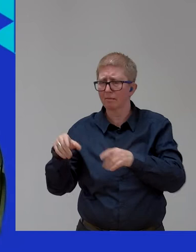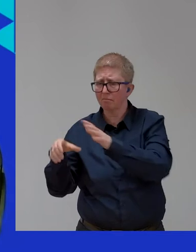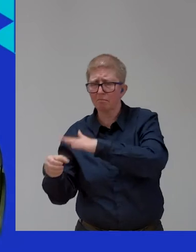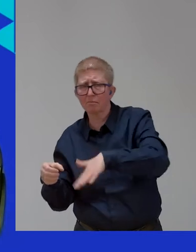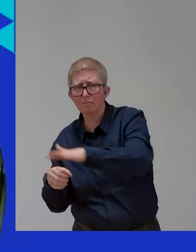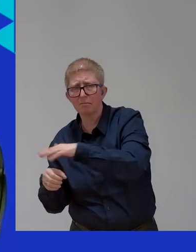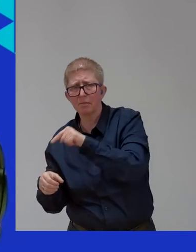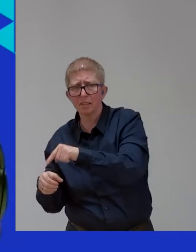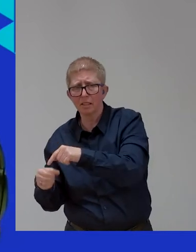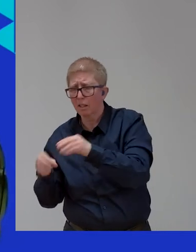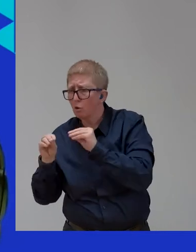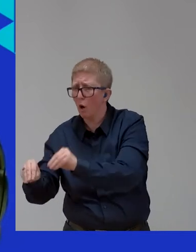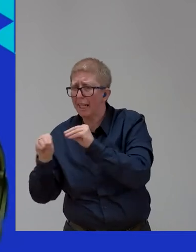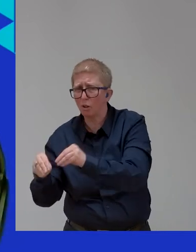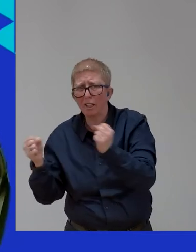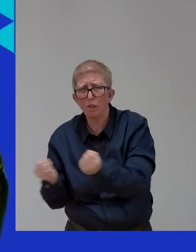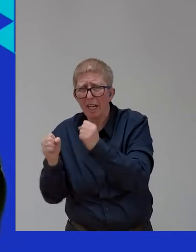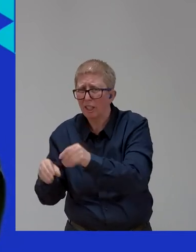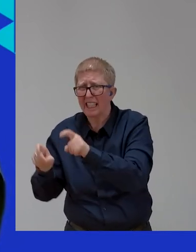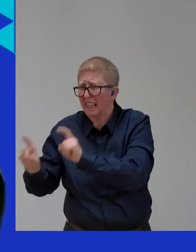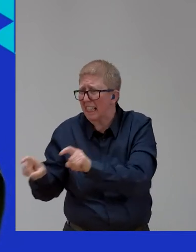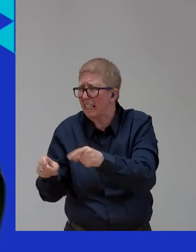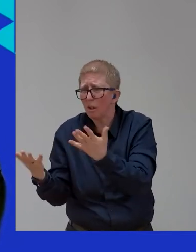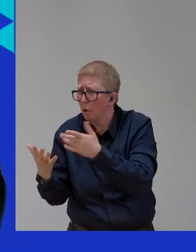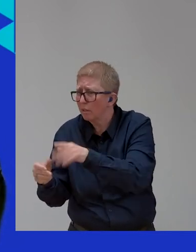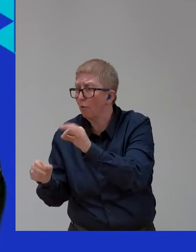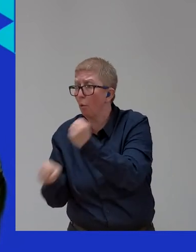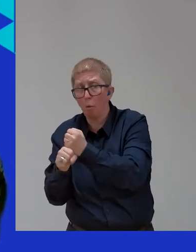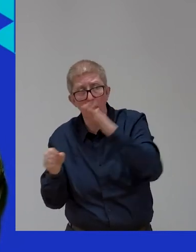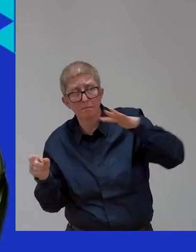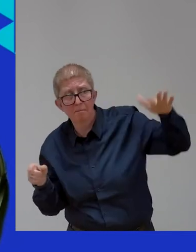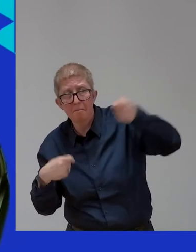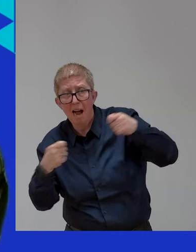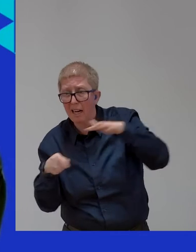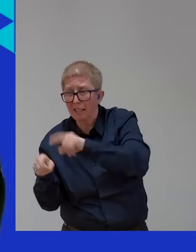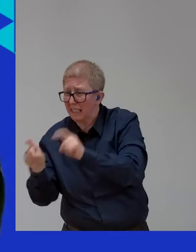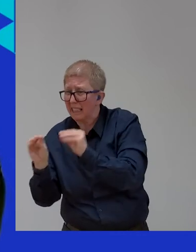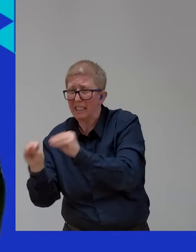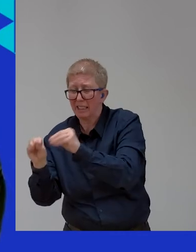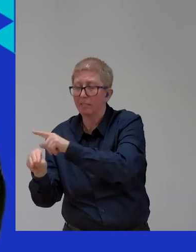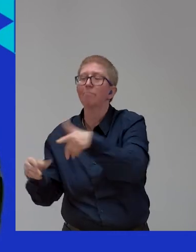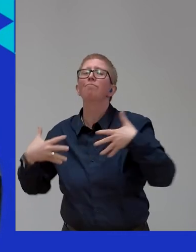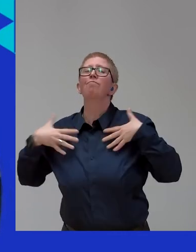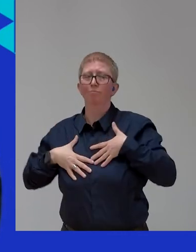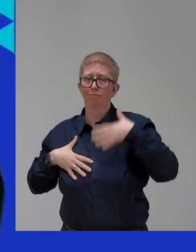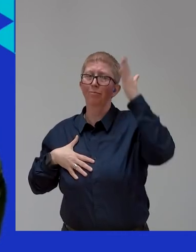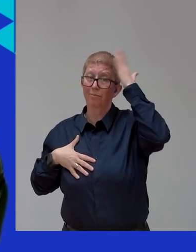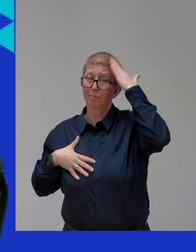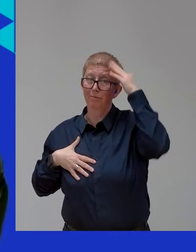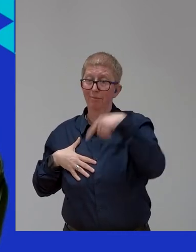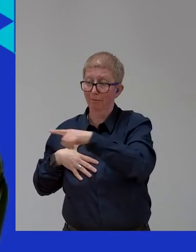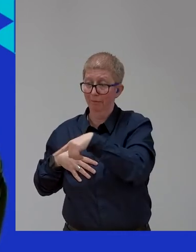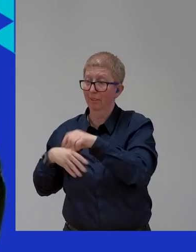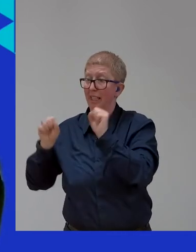needed in the labor market of today is inclusive of people with disabilities. And we need to move away, and the CRPD is